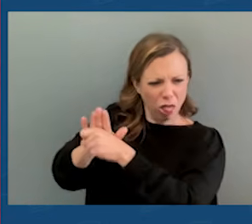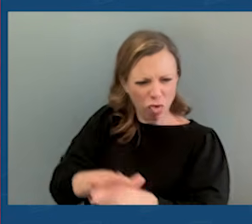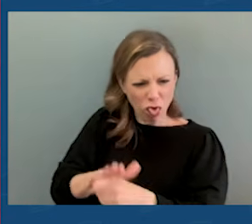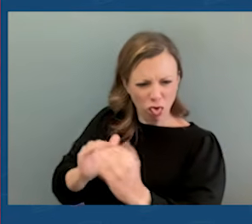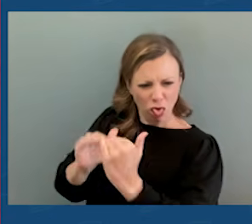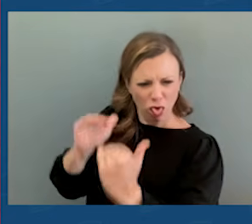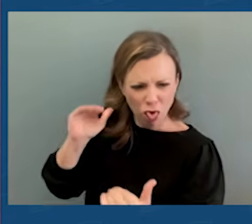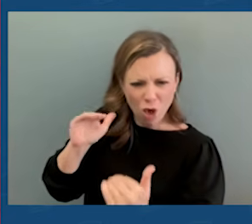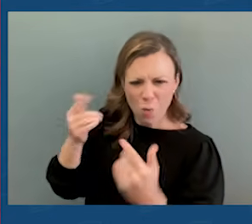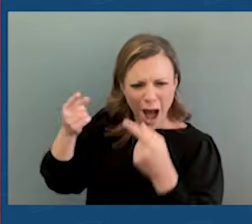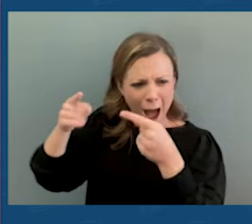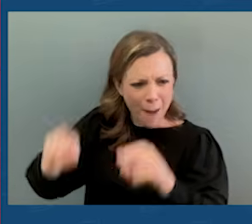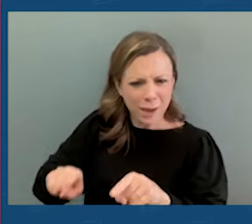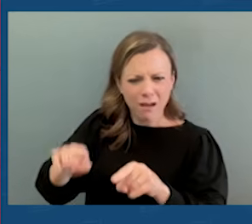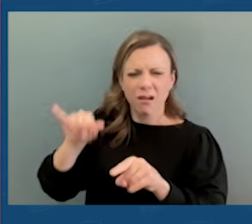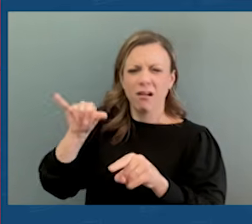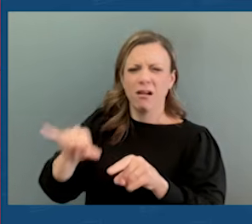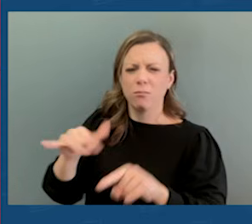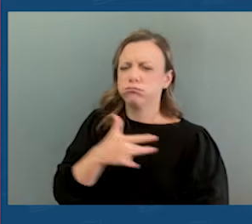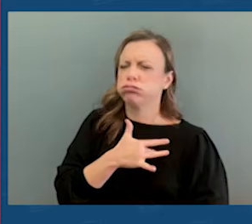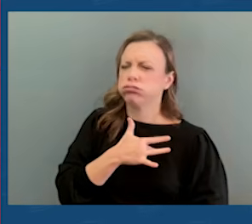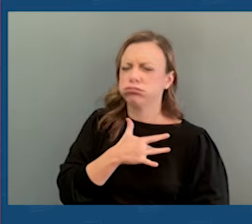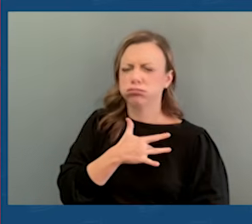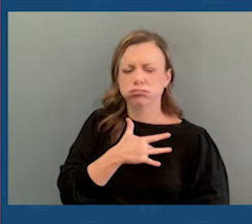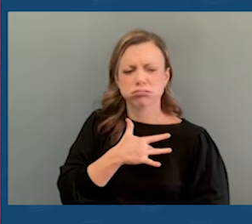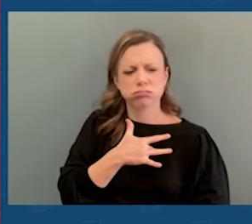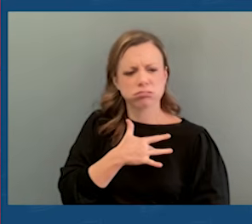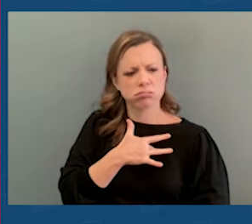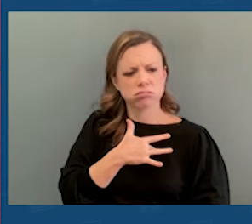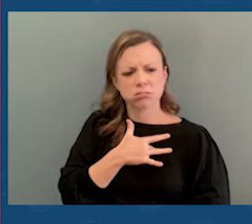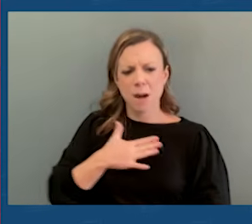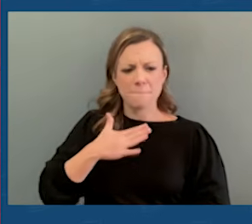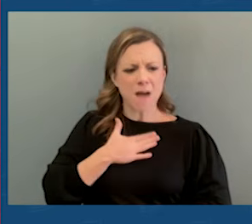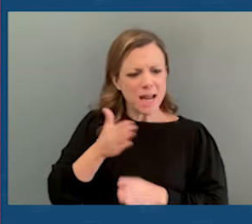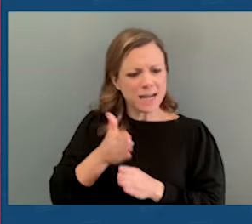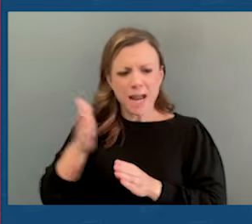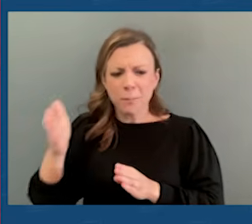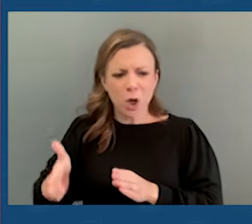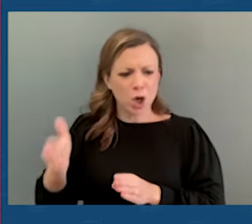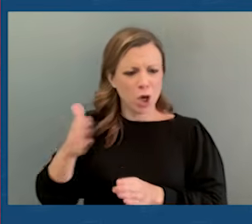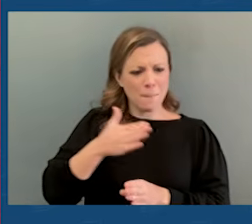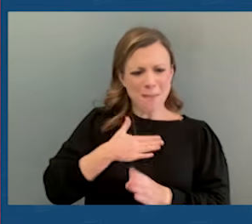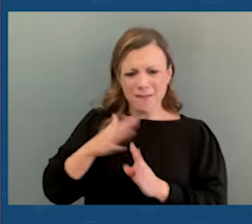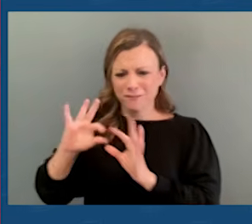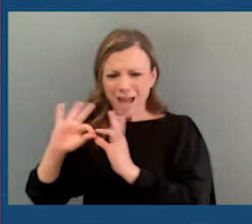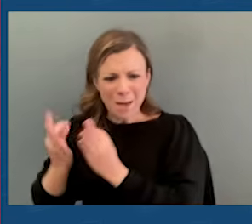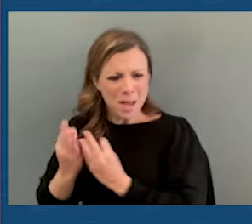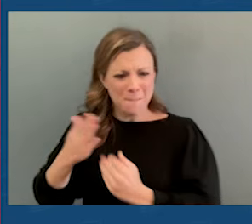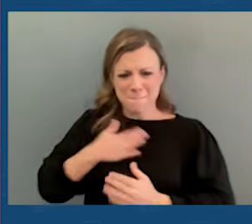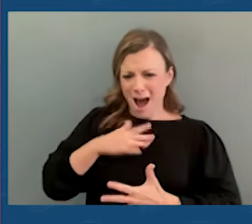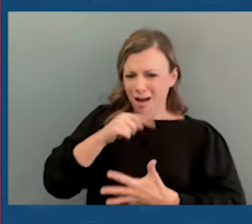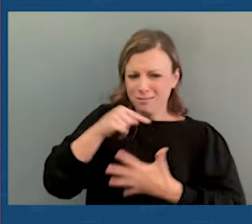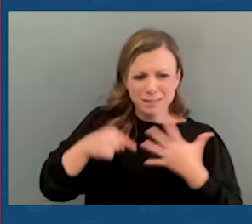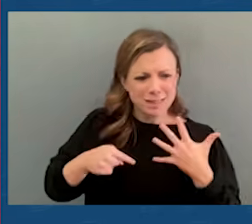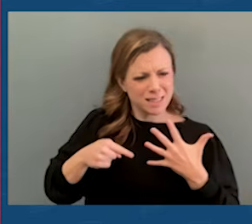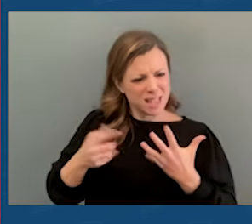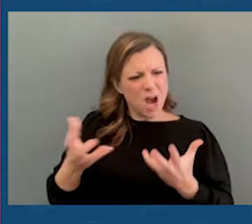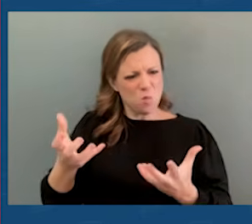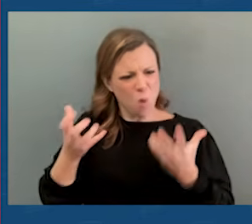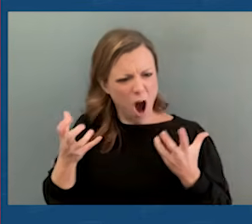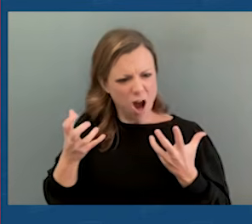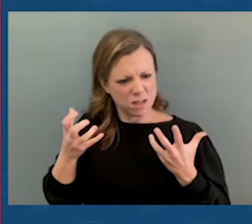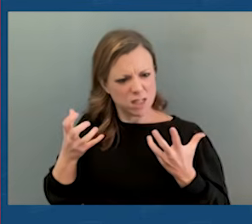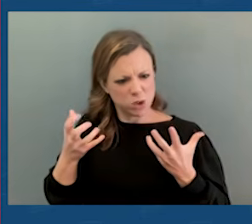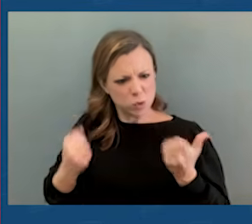neighbors, to the families of their friends. They wanted this done just as much